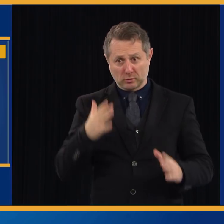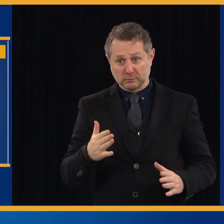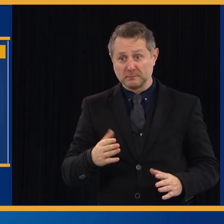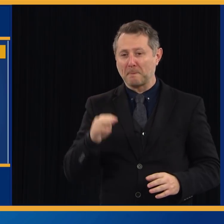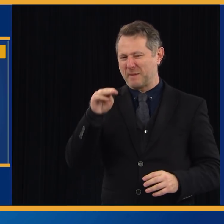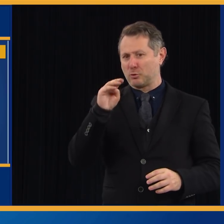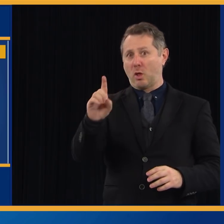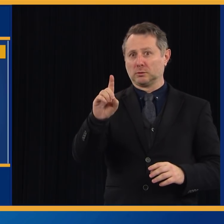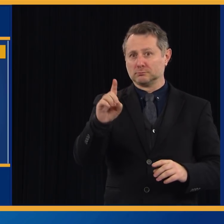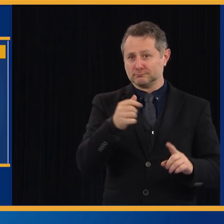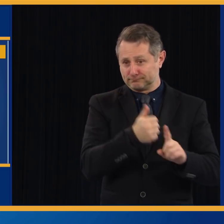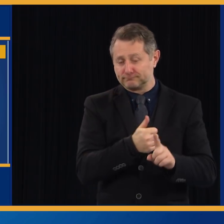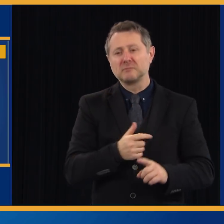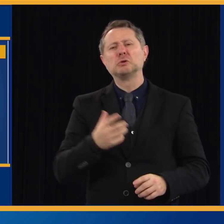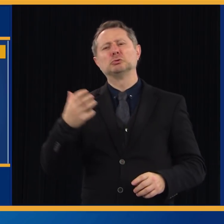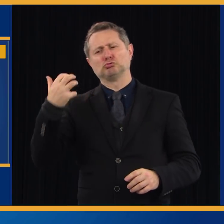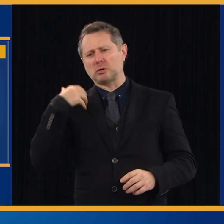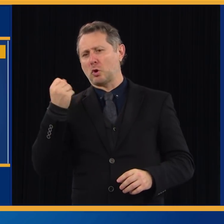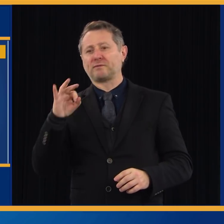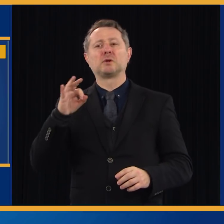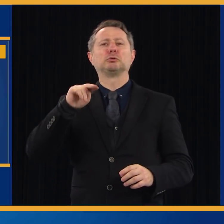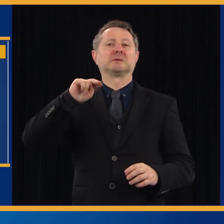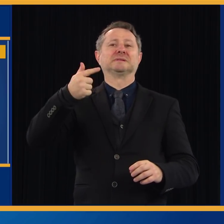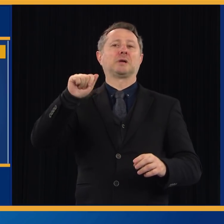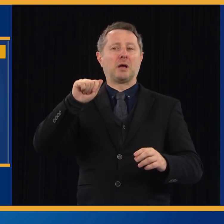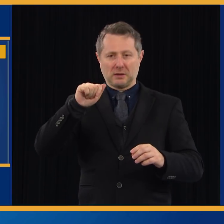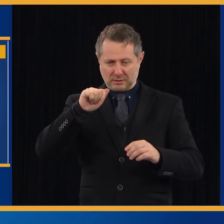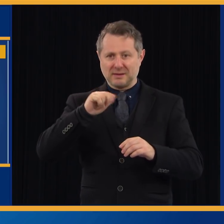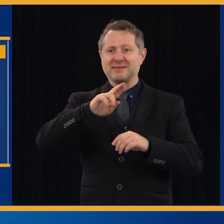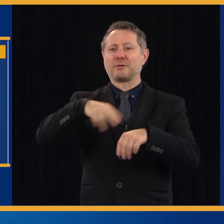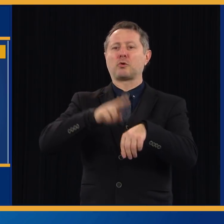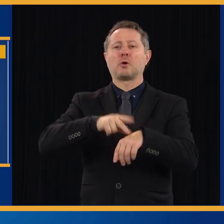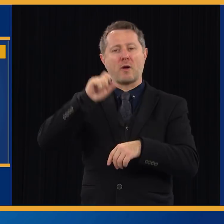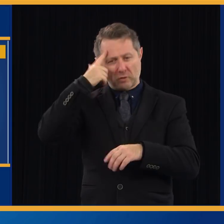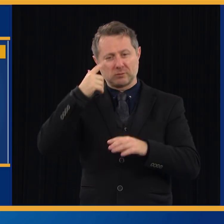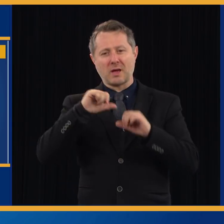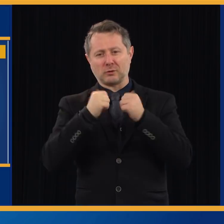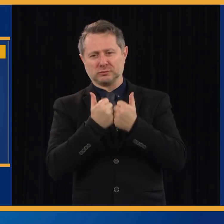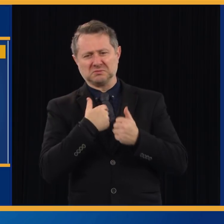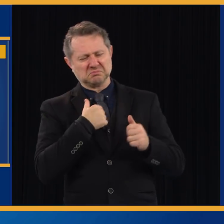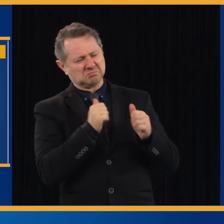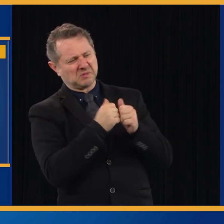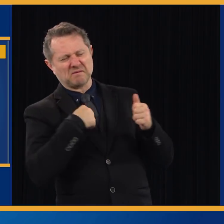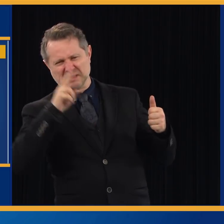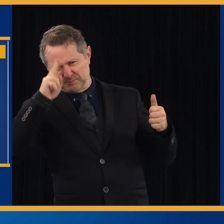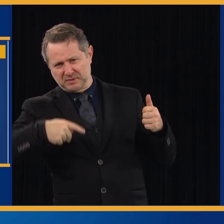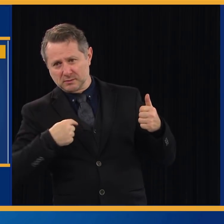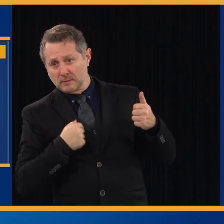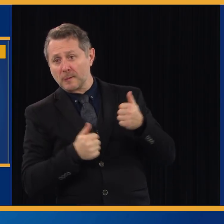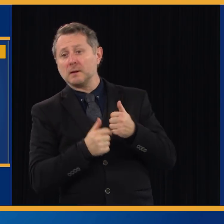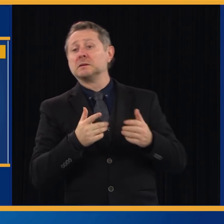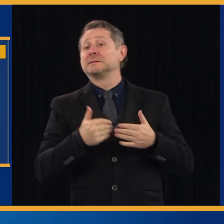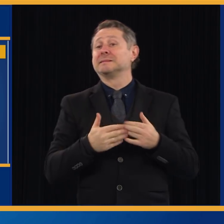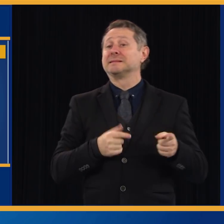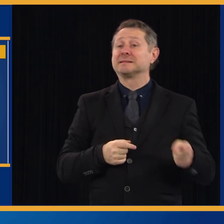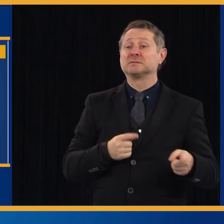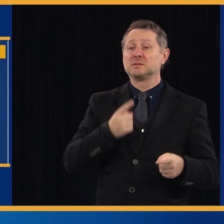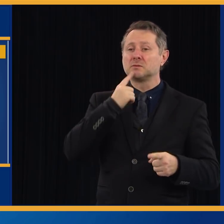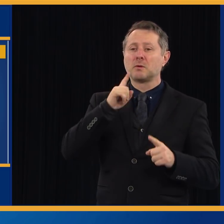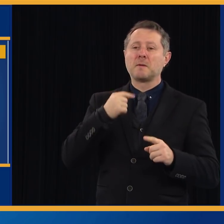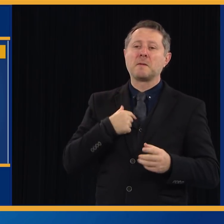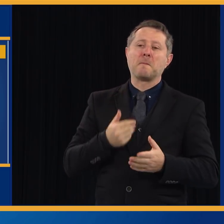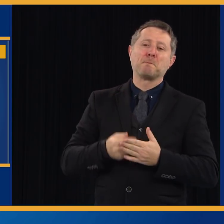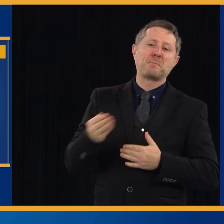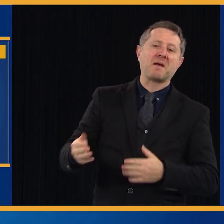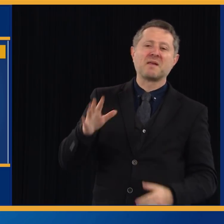governor. And Governor Hogan says, I bought 500 test kits from South Korea. And